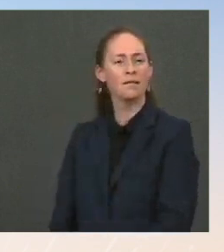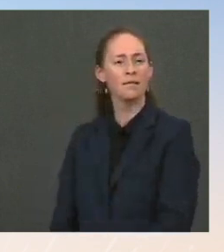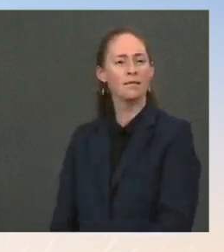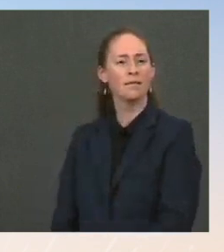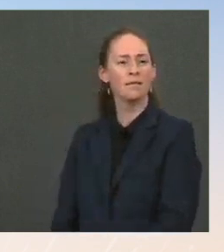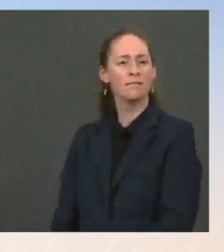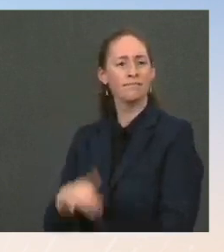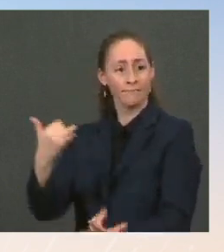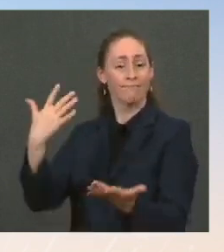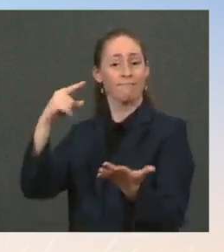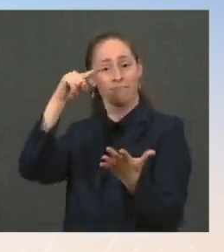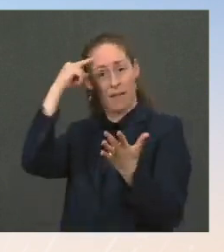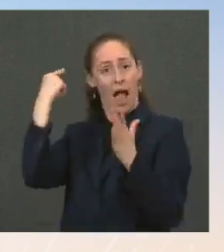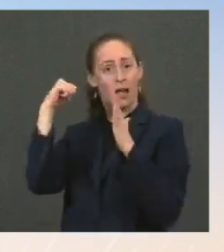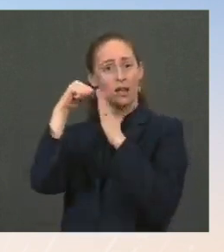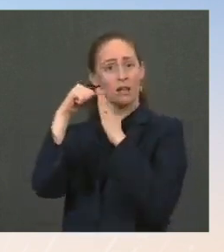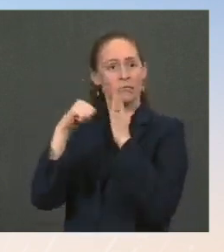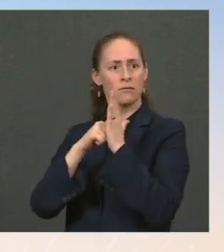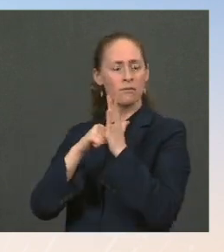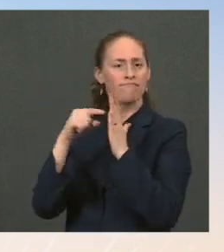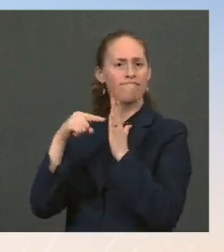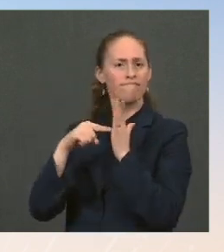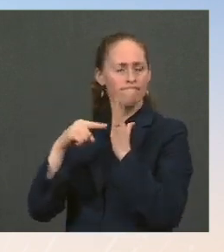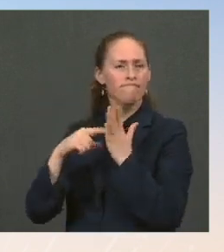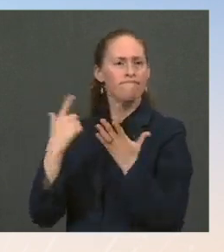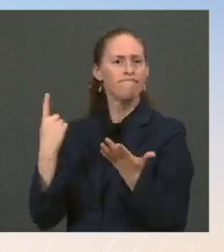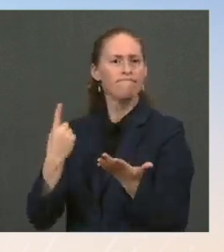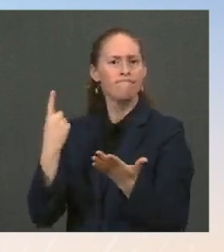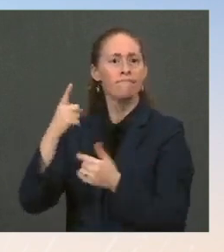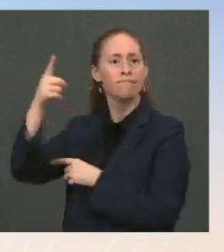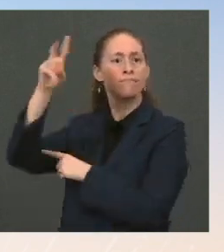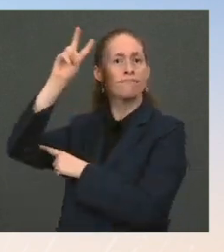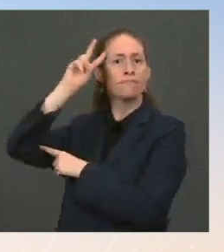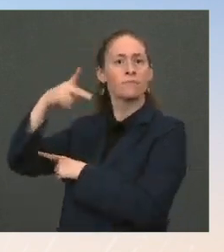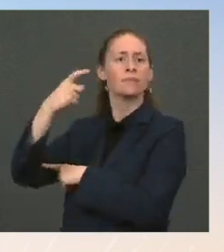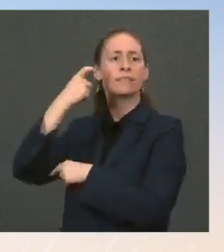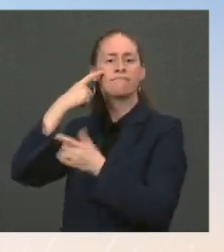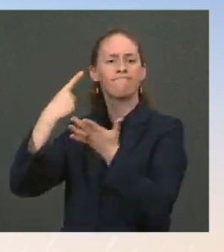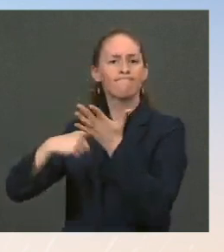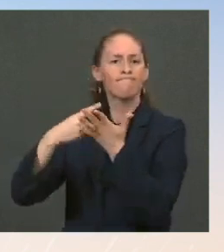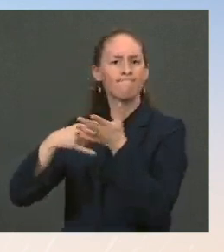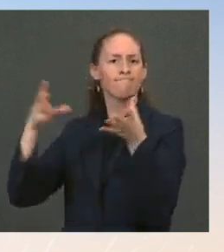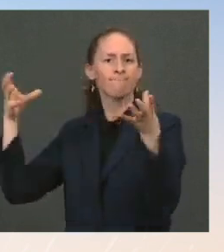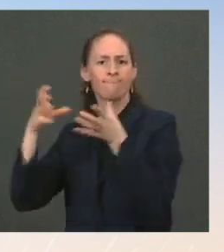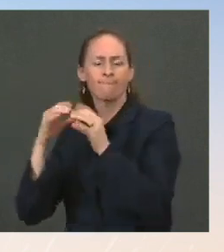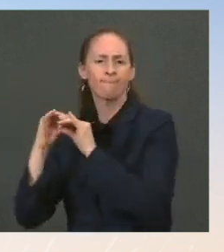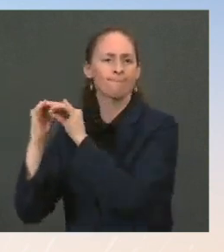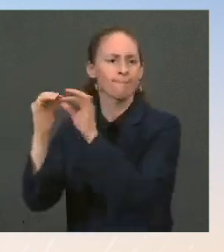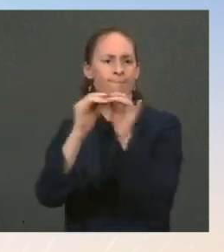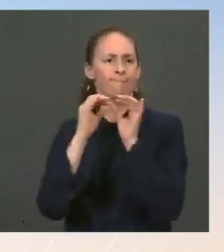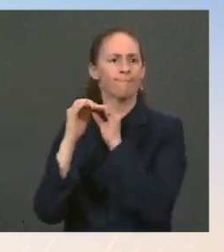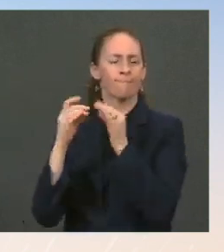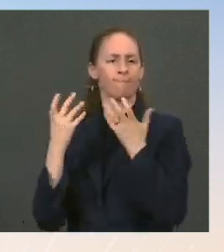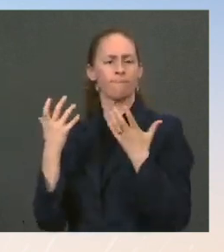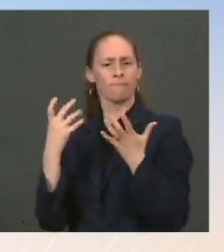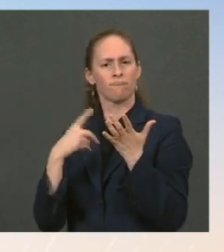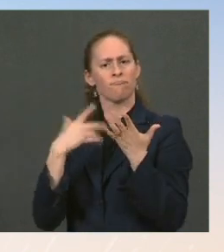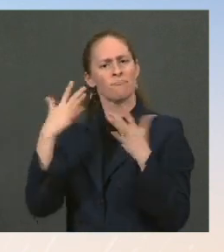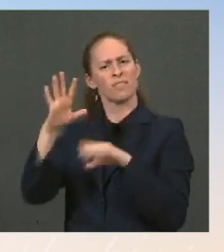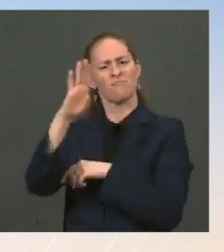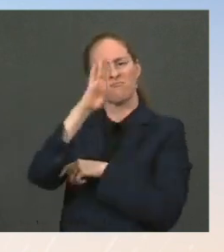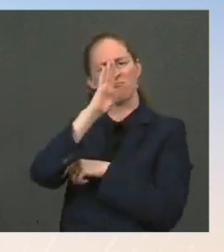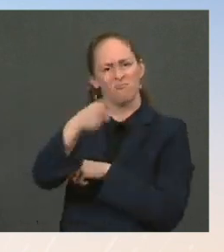vice president just had the heads of Divine Nine in a meeting. Frank, good, direct discussion, we were told, about